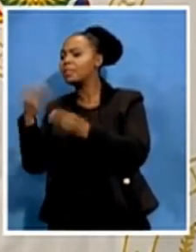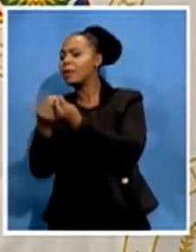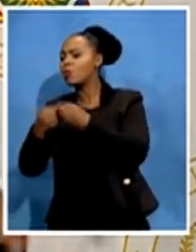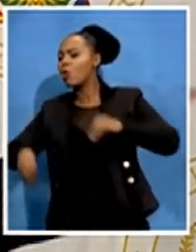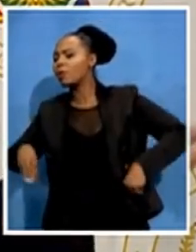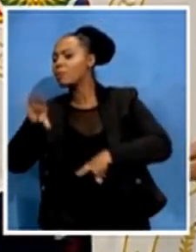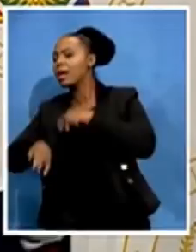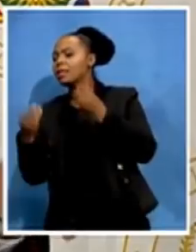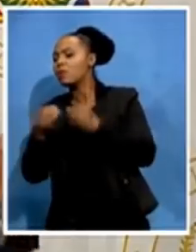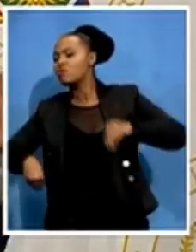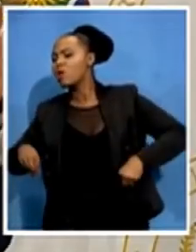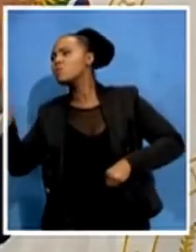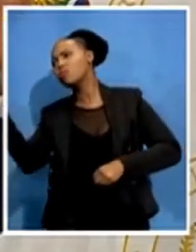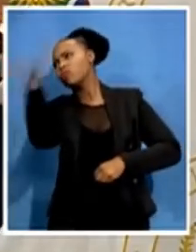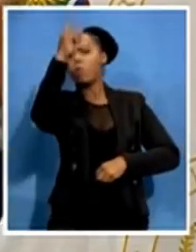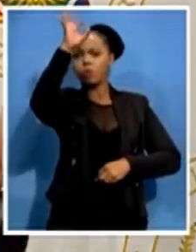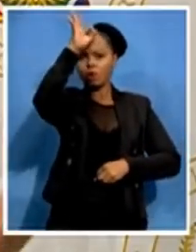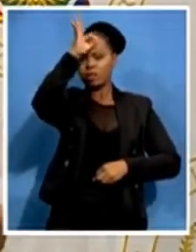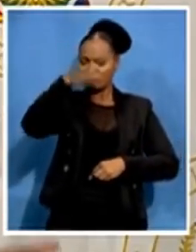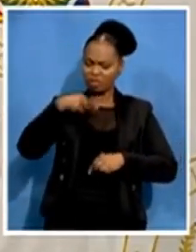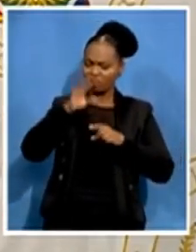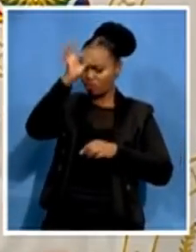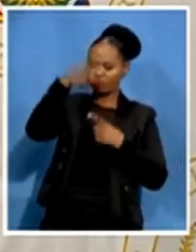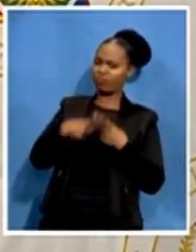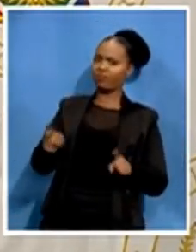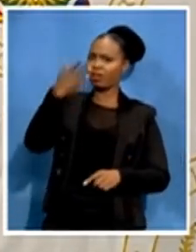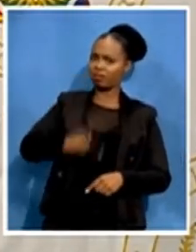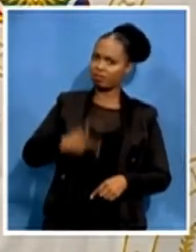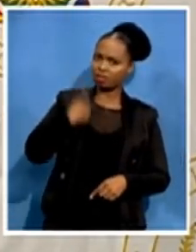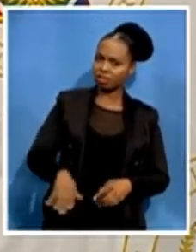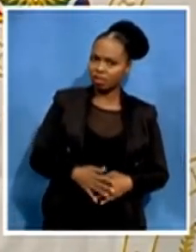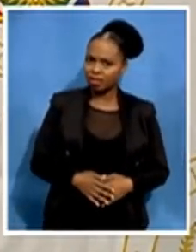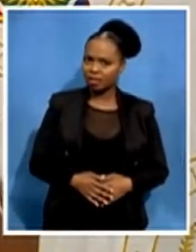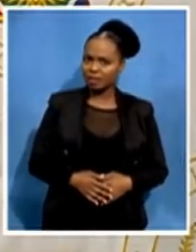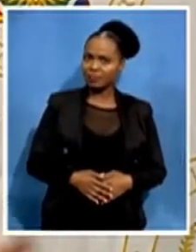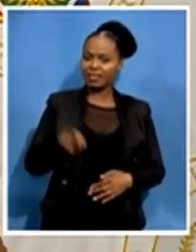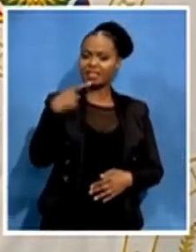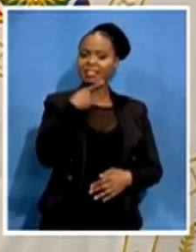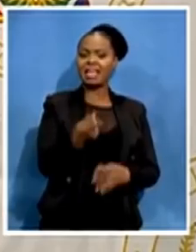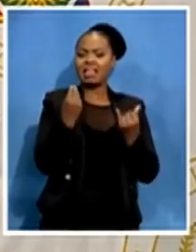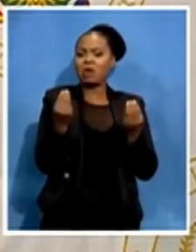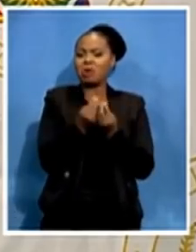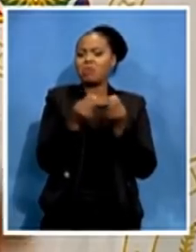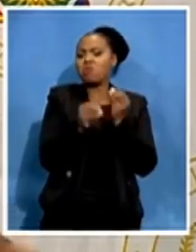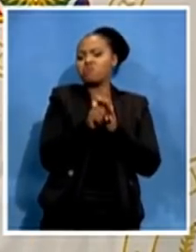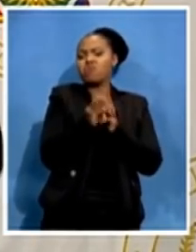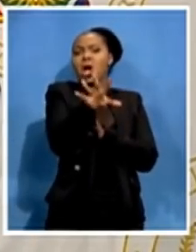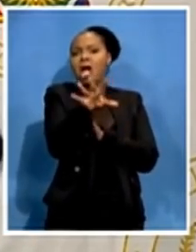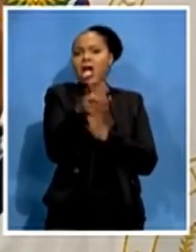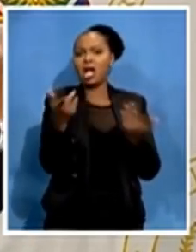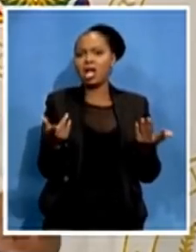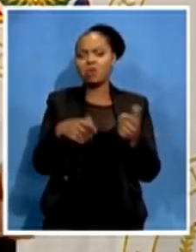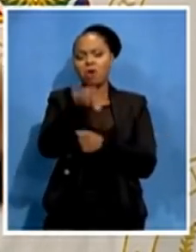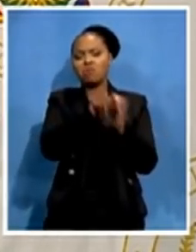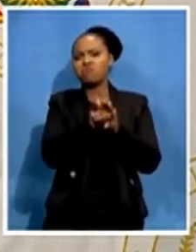again. And I'm told that the thing went wild. I say, you see, now our people don't reflect. They think it's a new thing. They have forgotten that